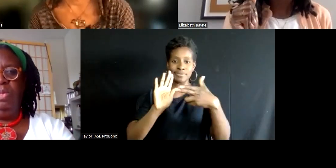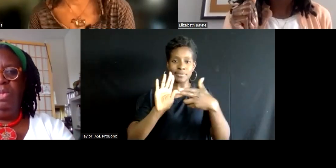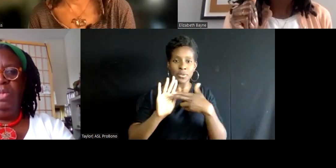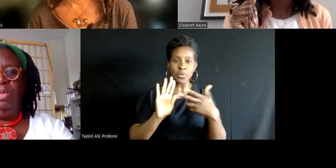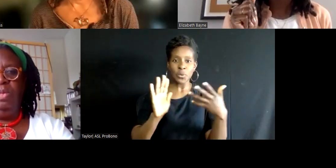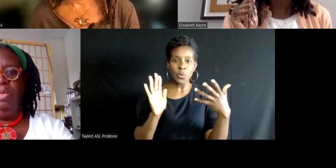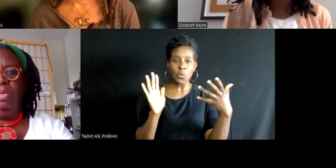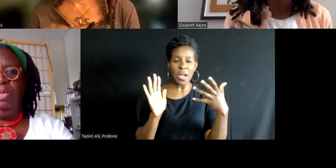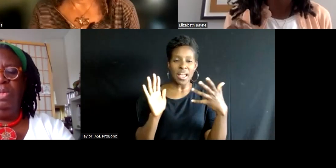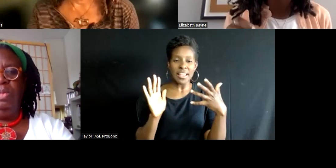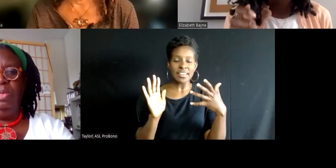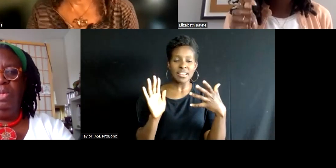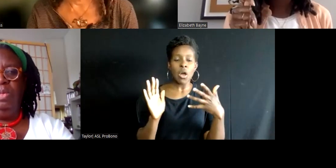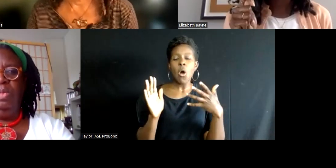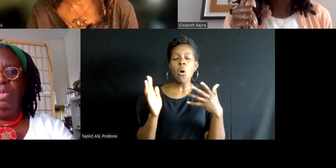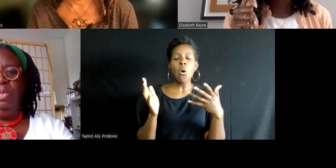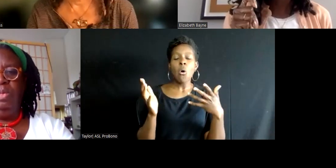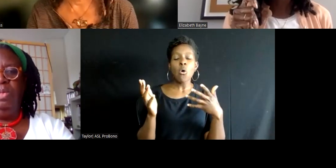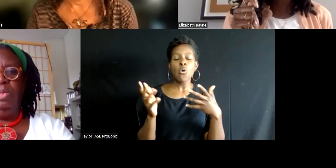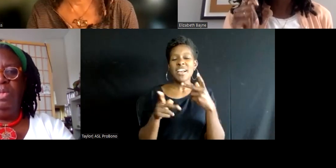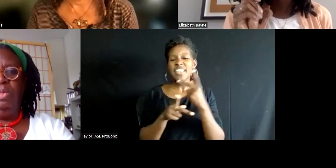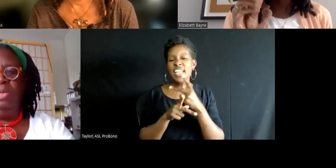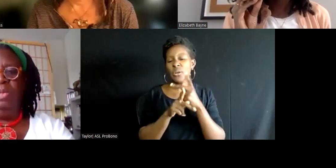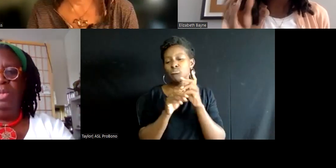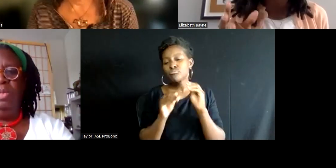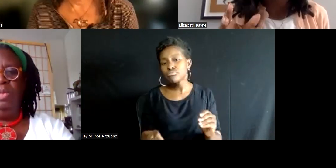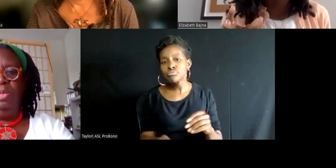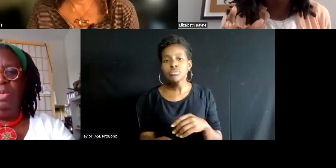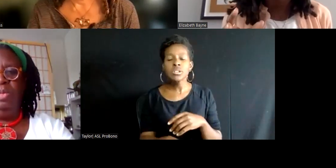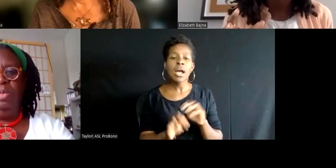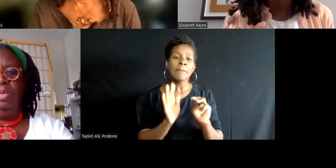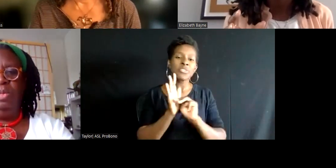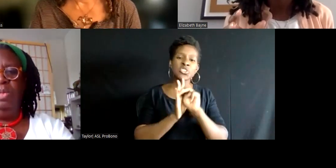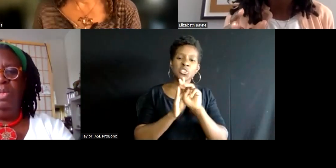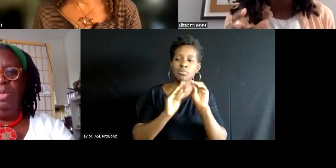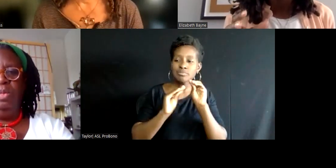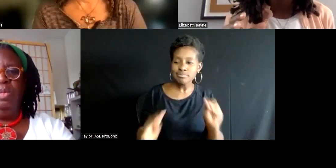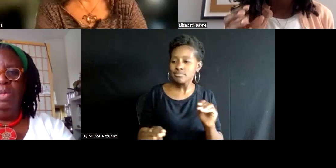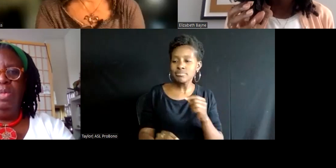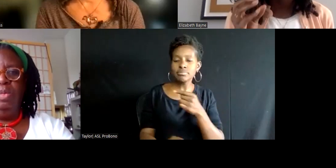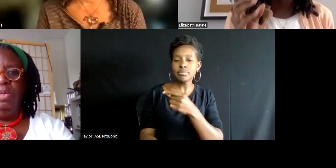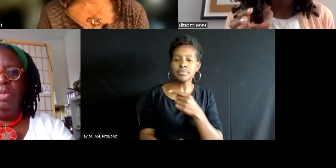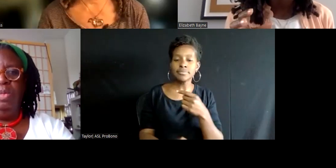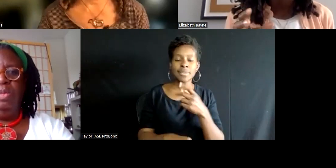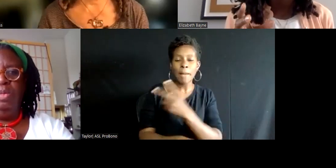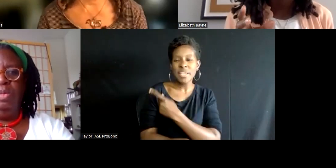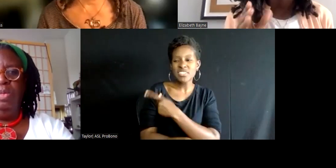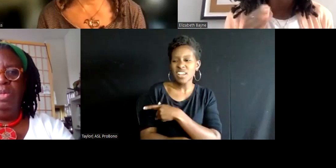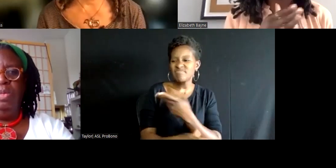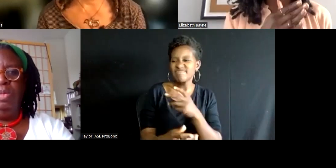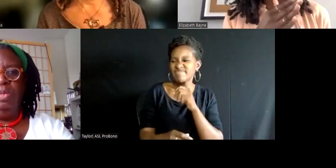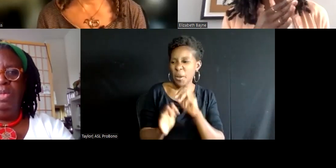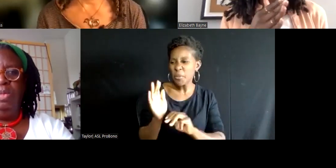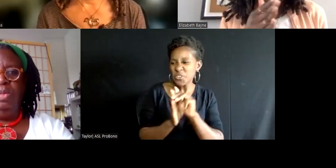it's lack of care and maturity on the part of the patient. And that's why I wanted